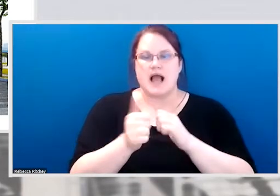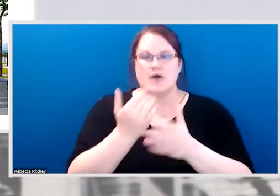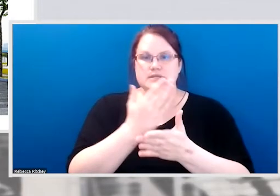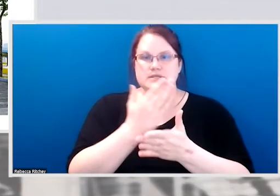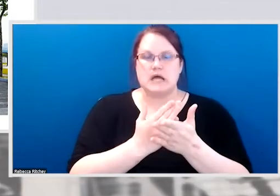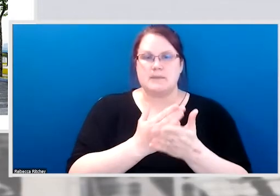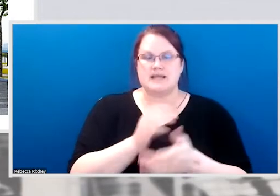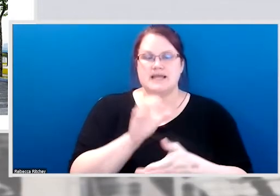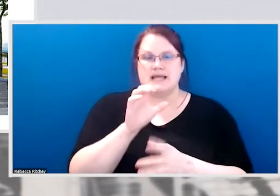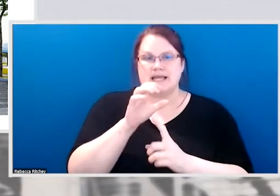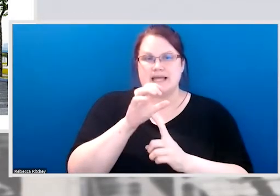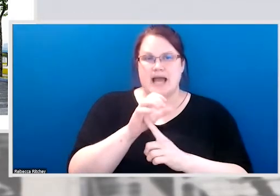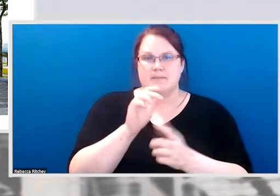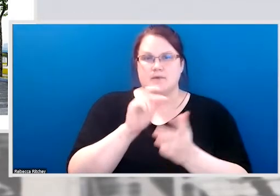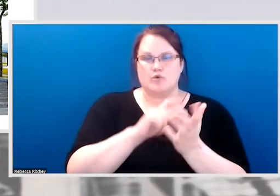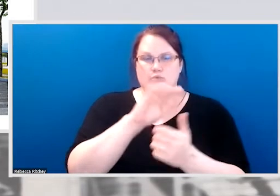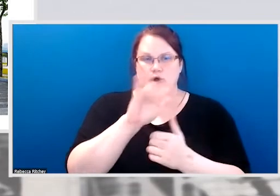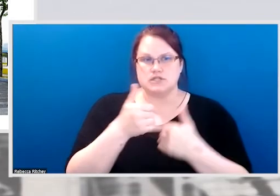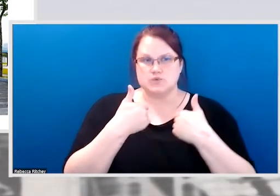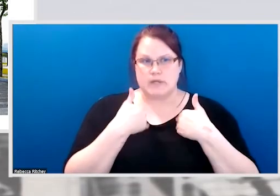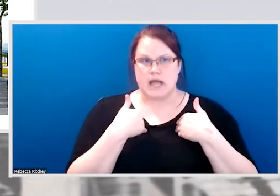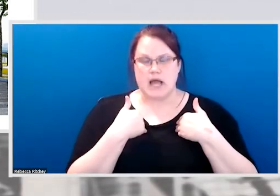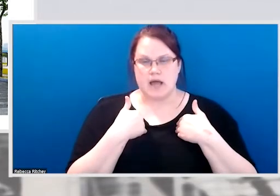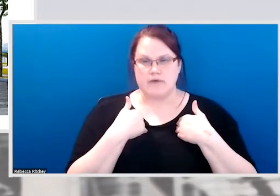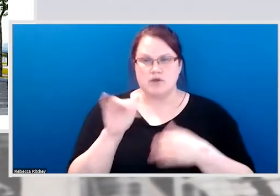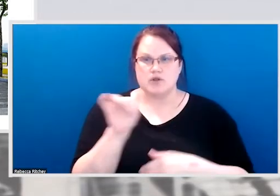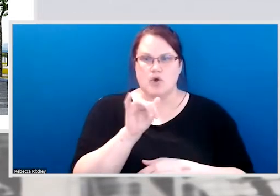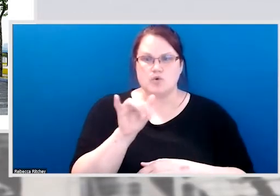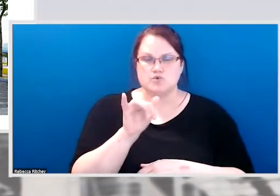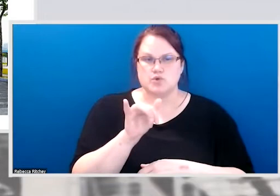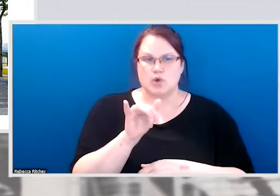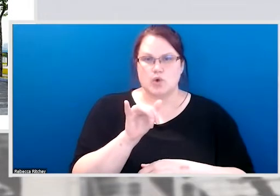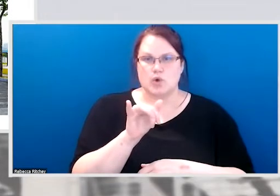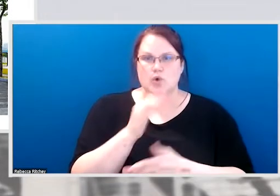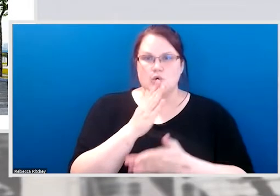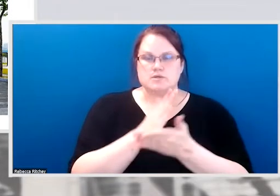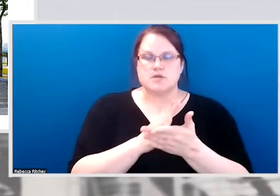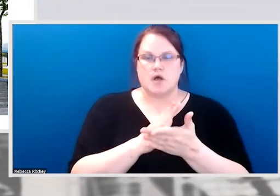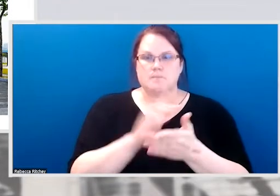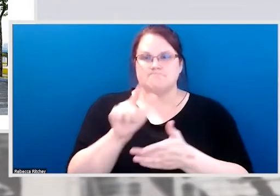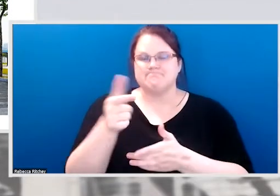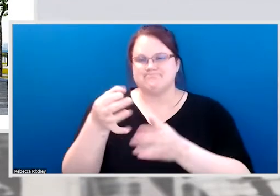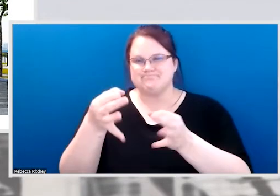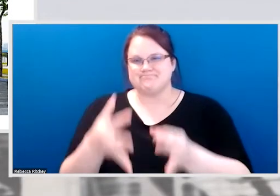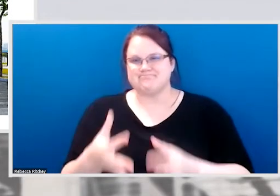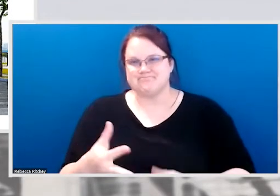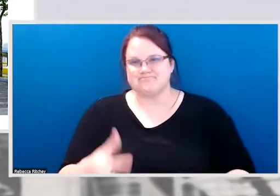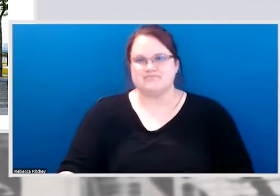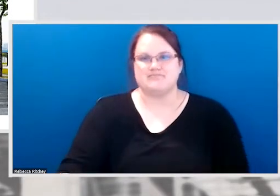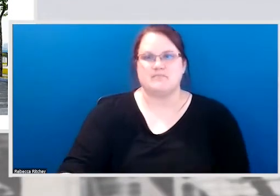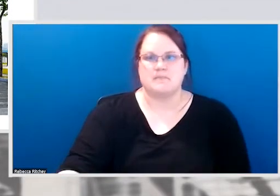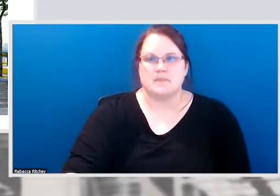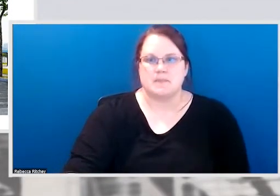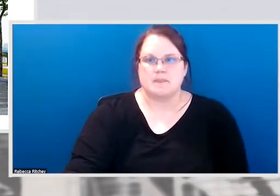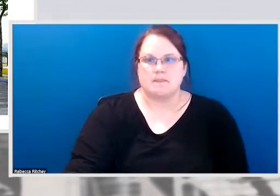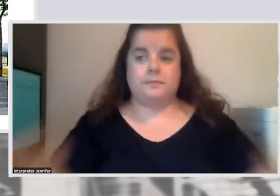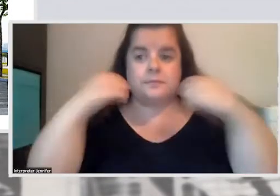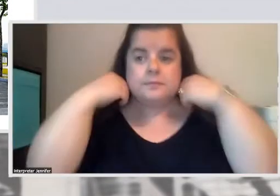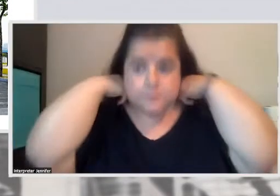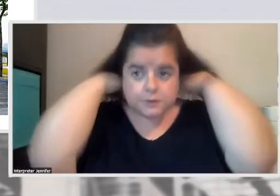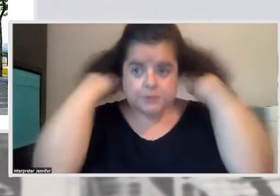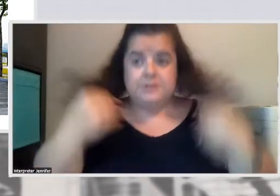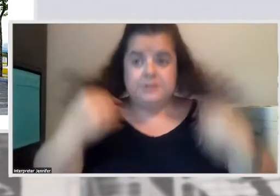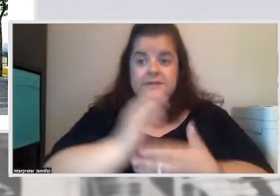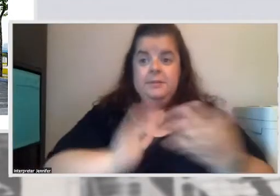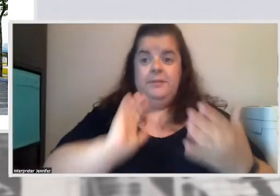capital projects that we have, as well as some of the plans that we do then affect the